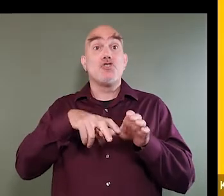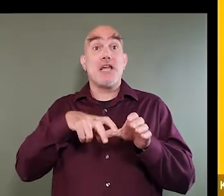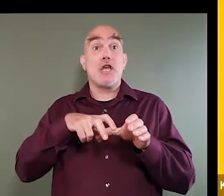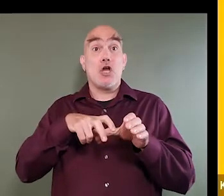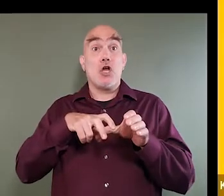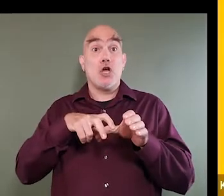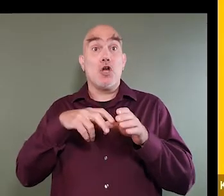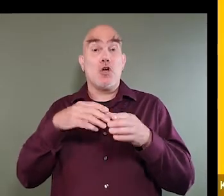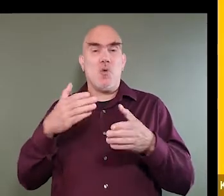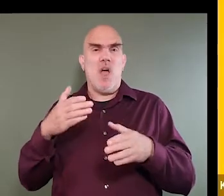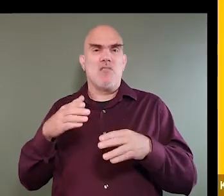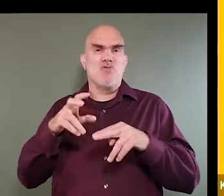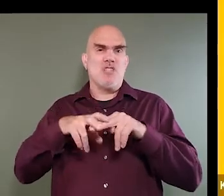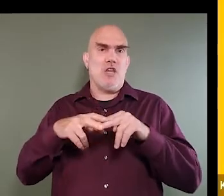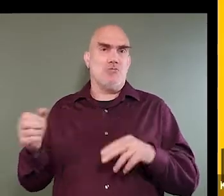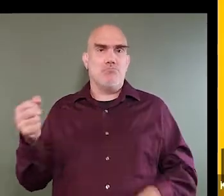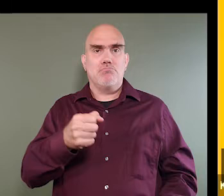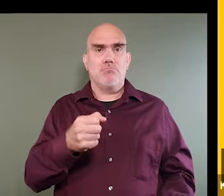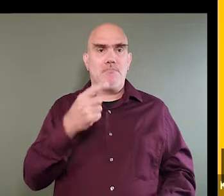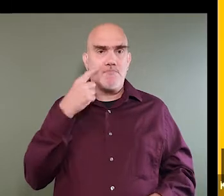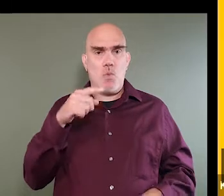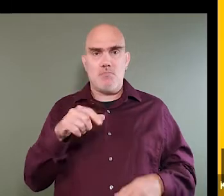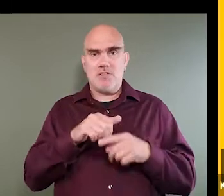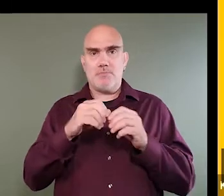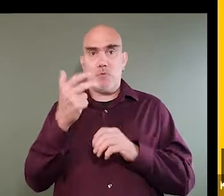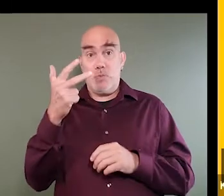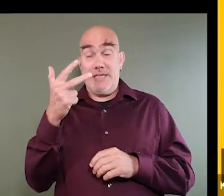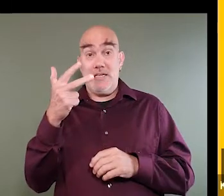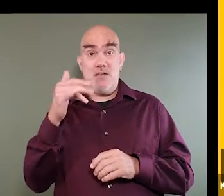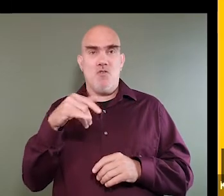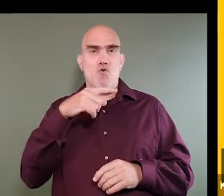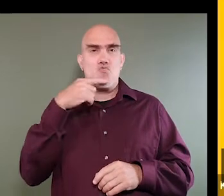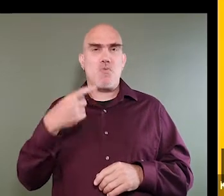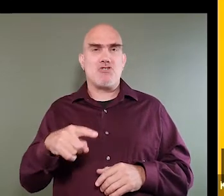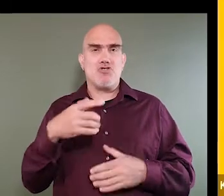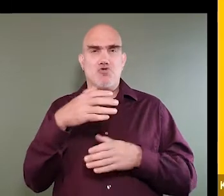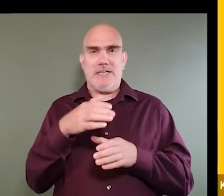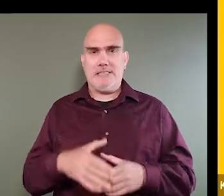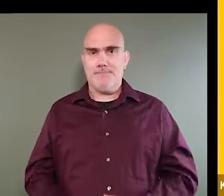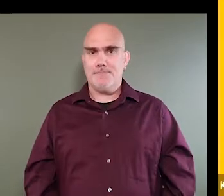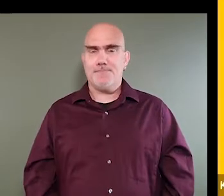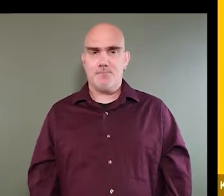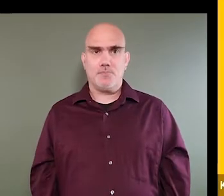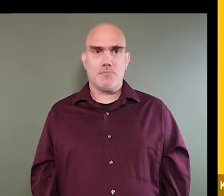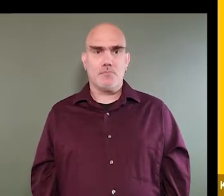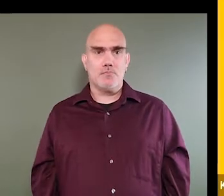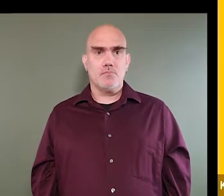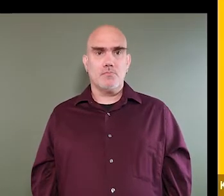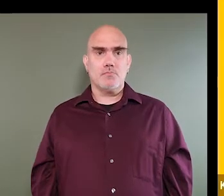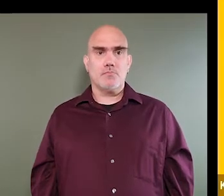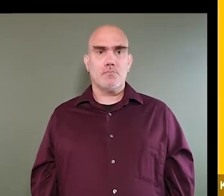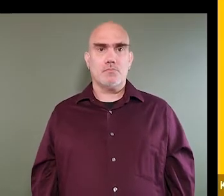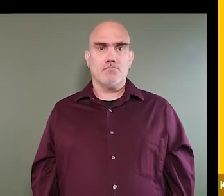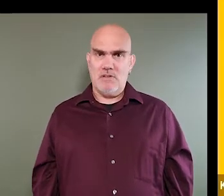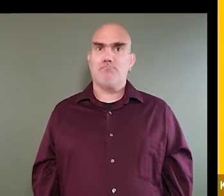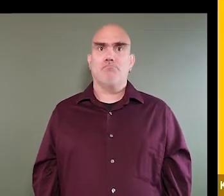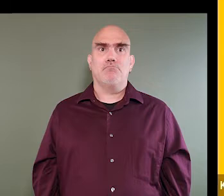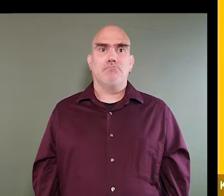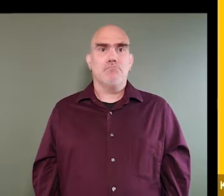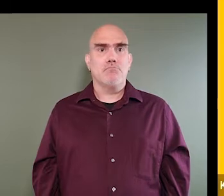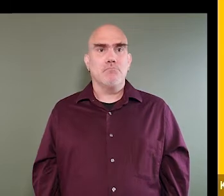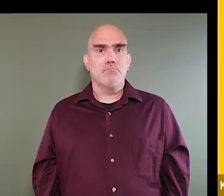for exercise number 3, which is going to be our Russian twist. Oh.